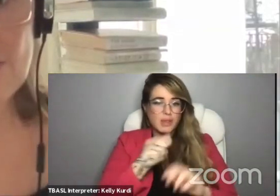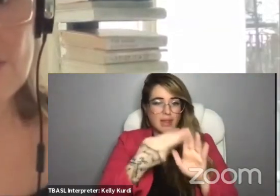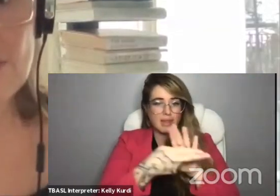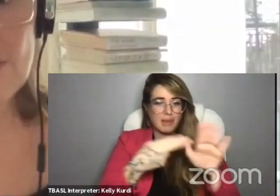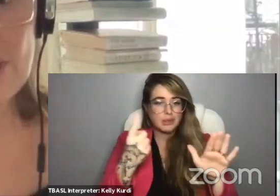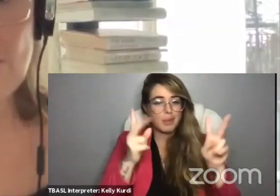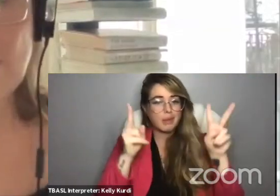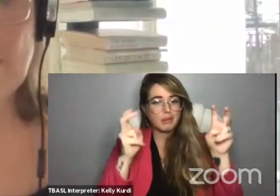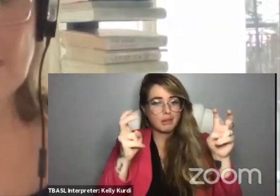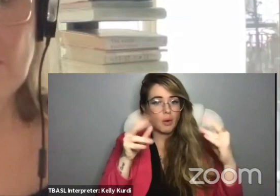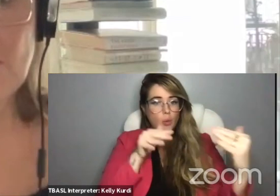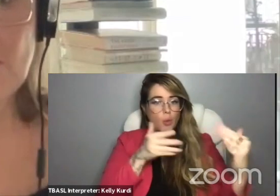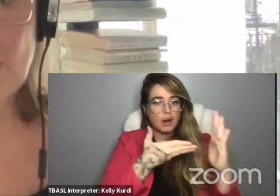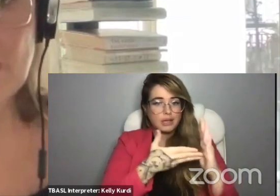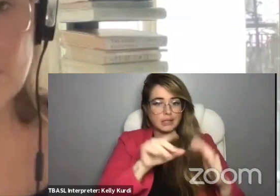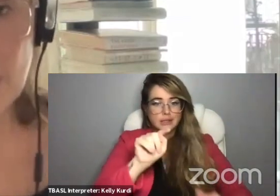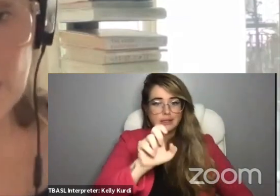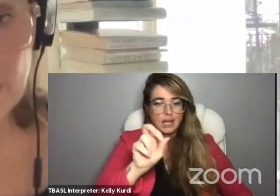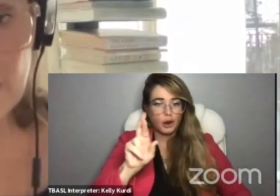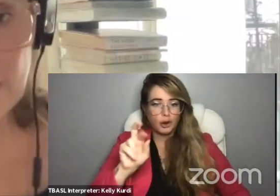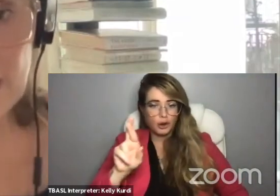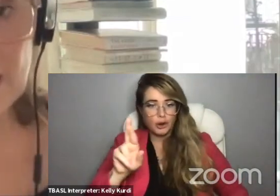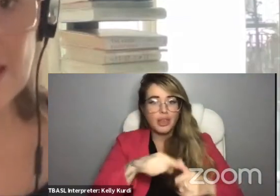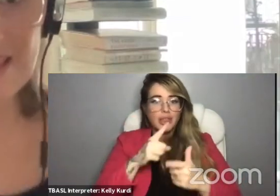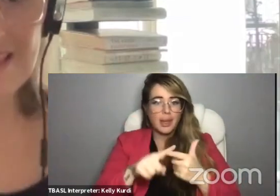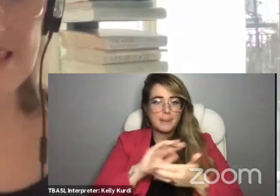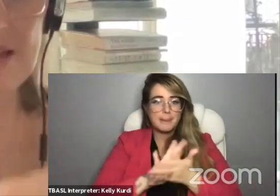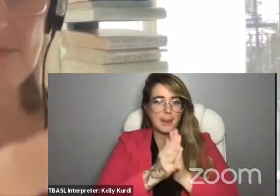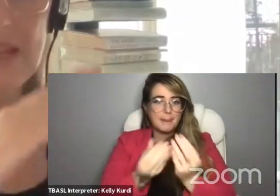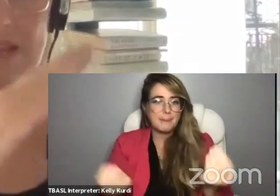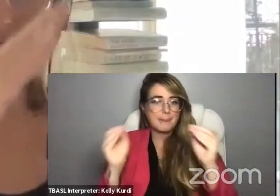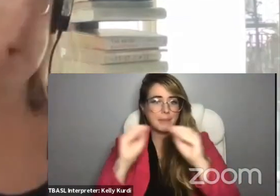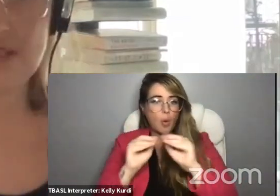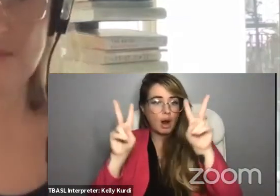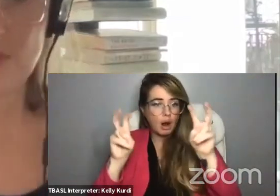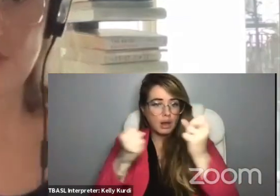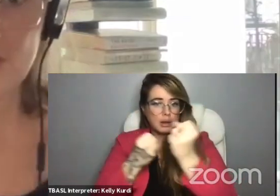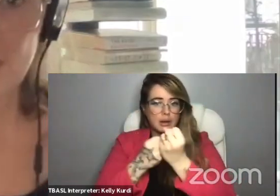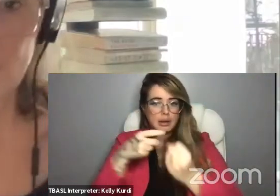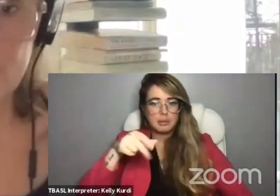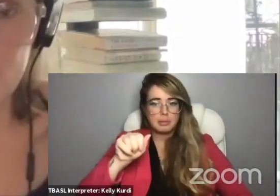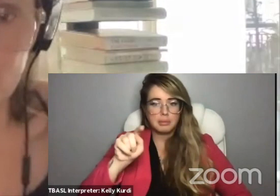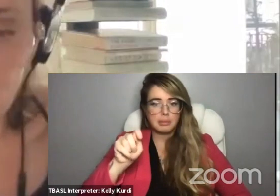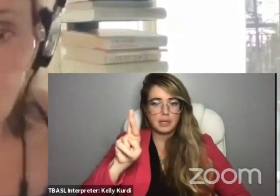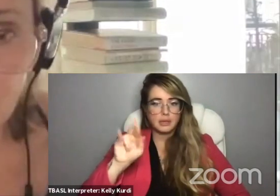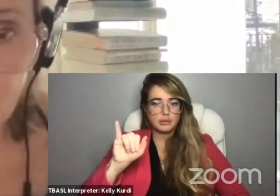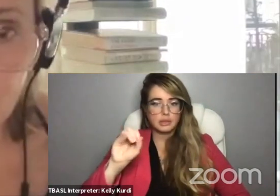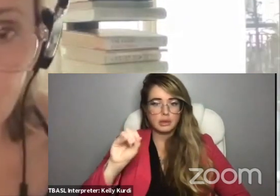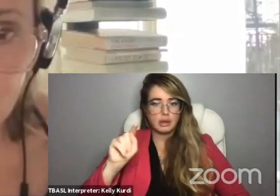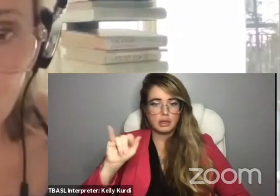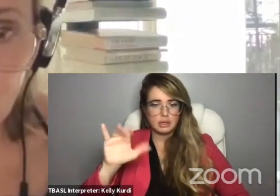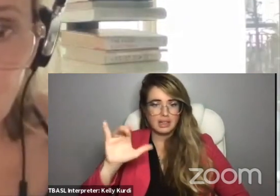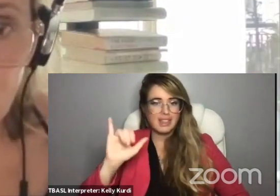then grew increasingly patriotic and that patriotism turned to